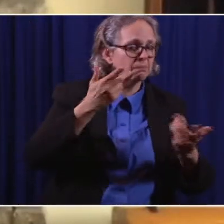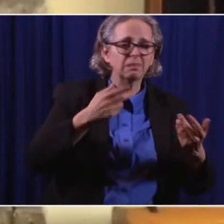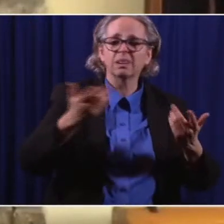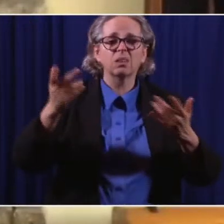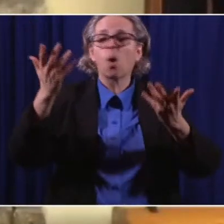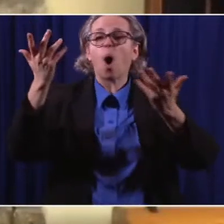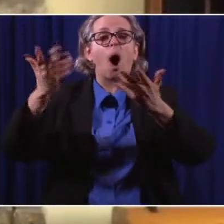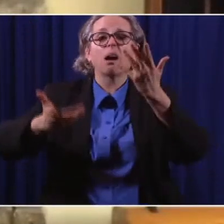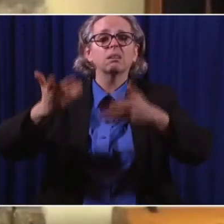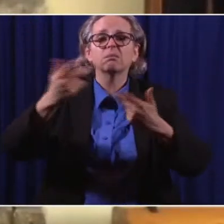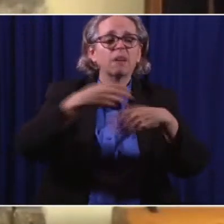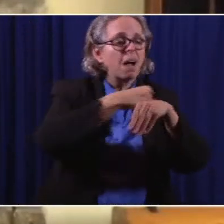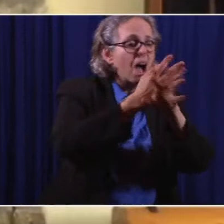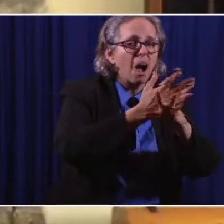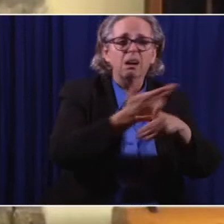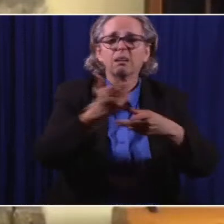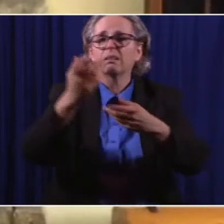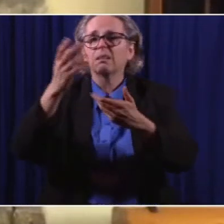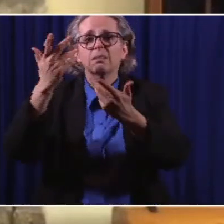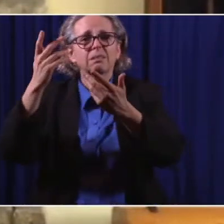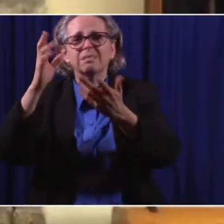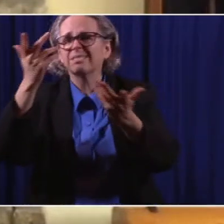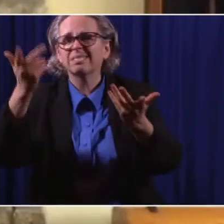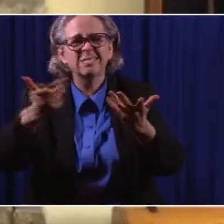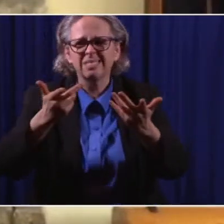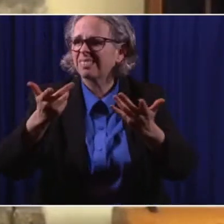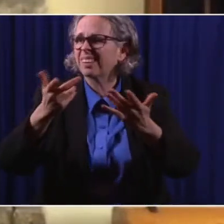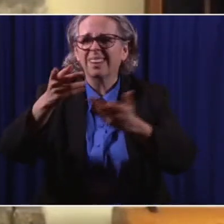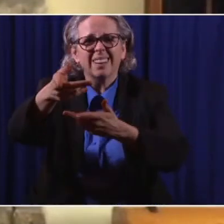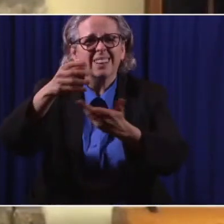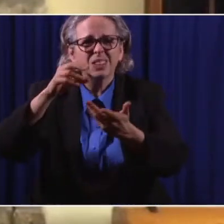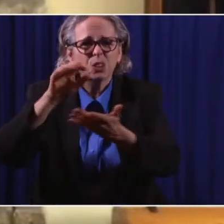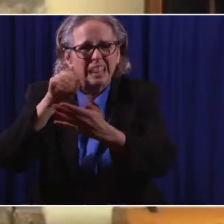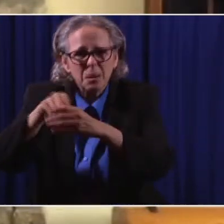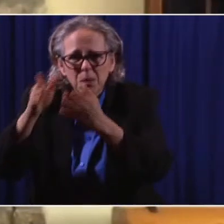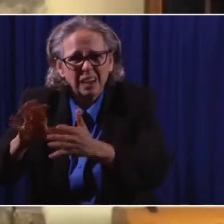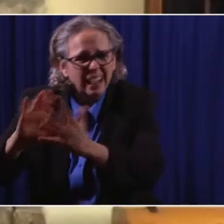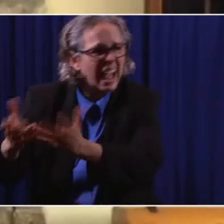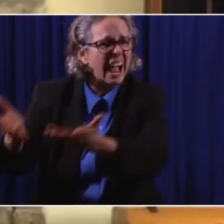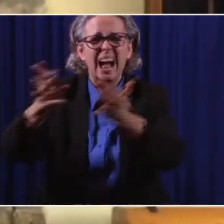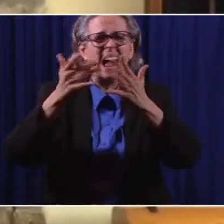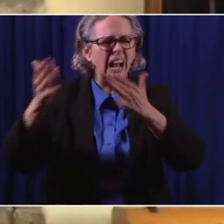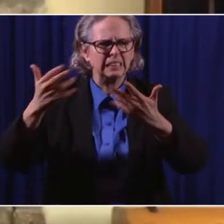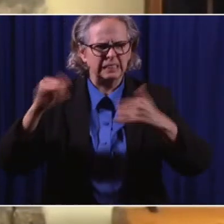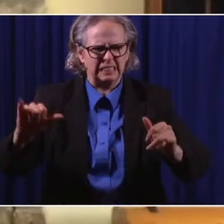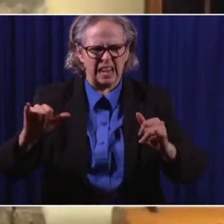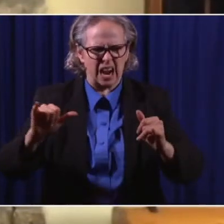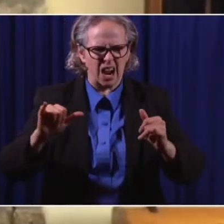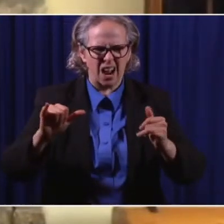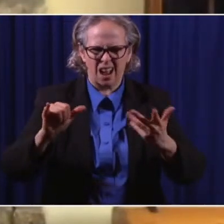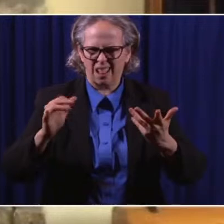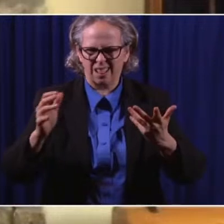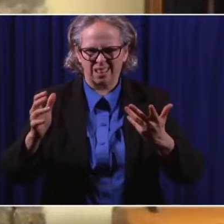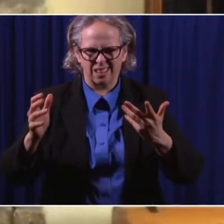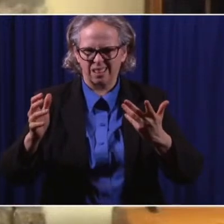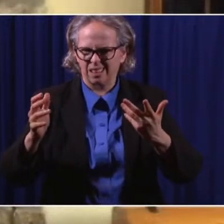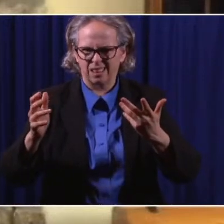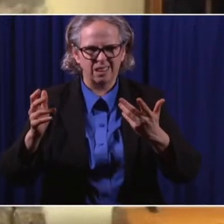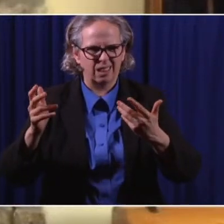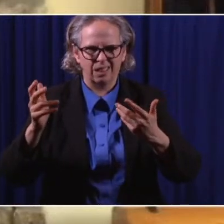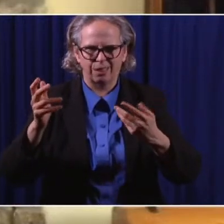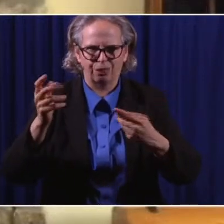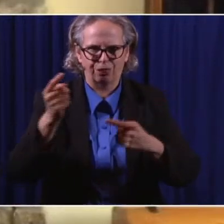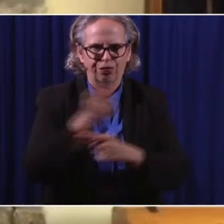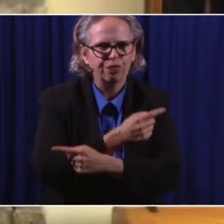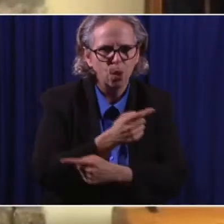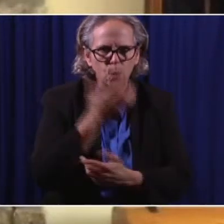students who don't thrive in a remote learning situation. And so we're now